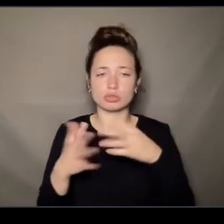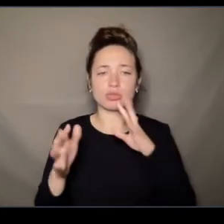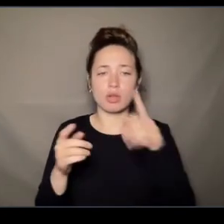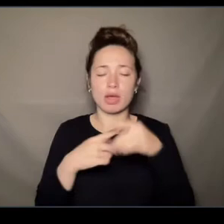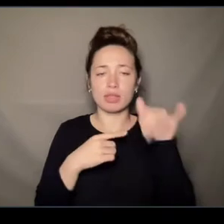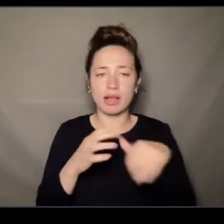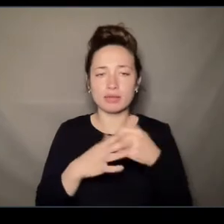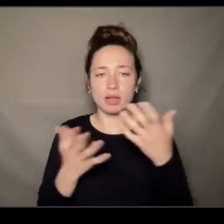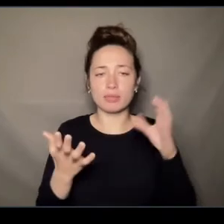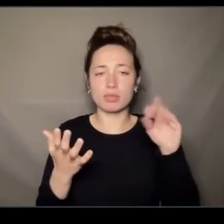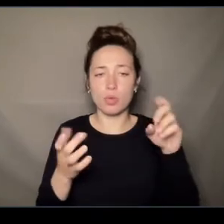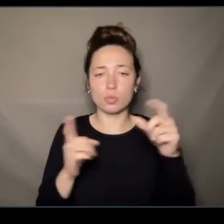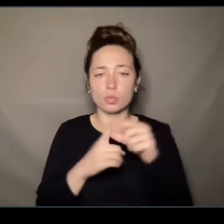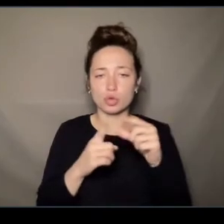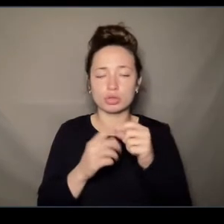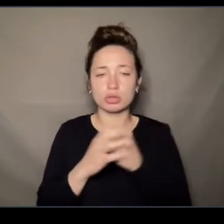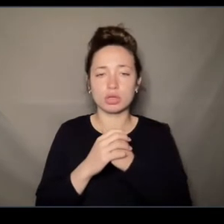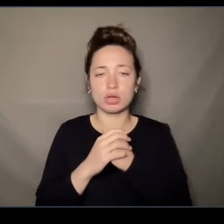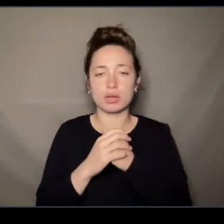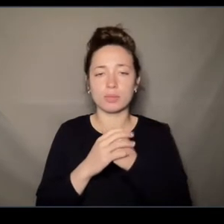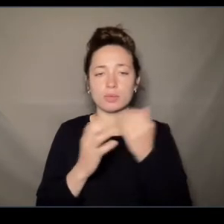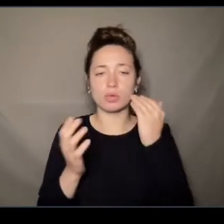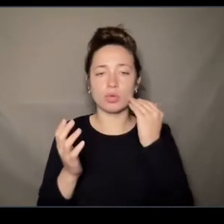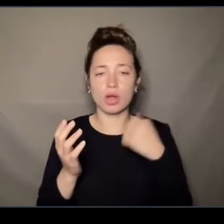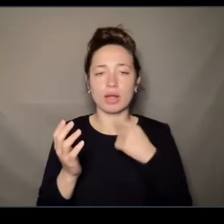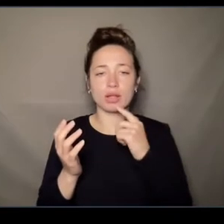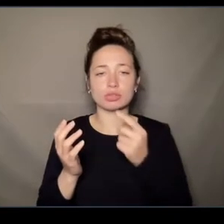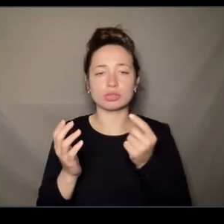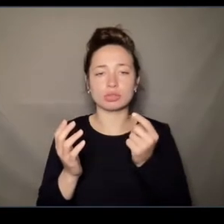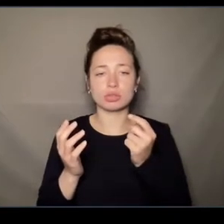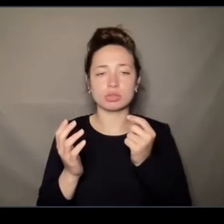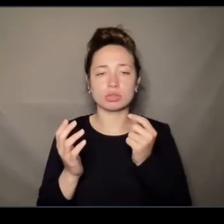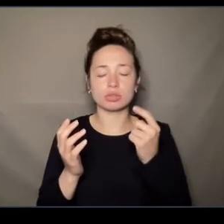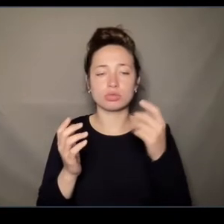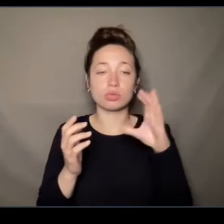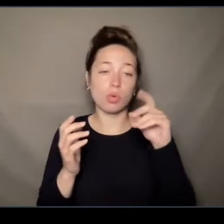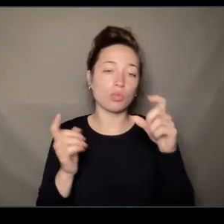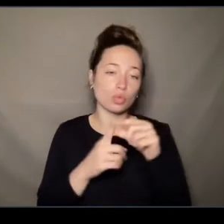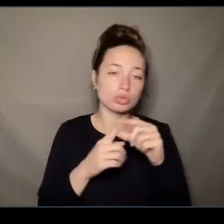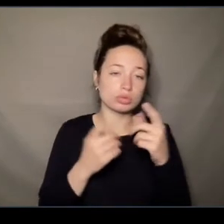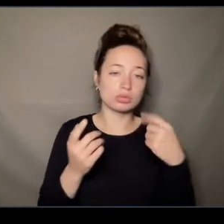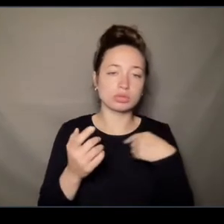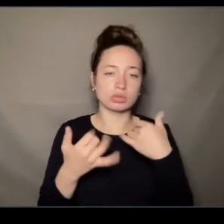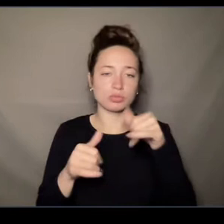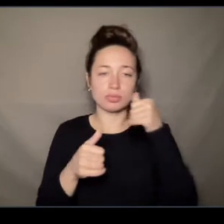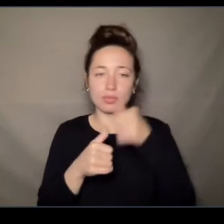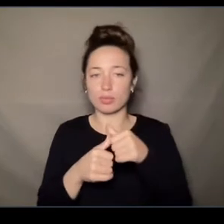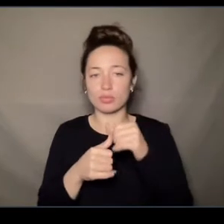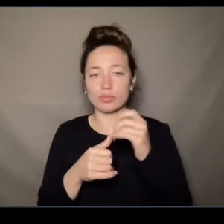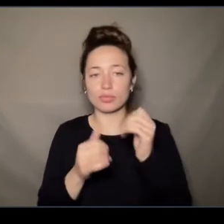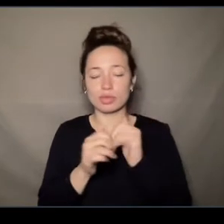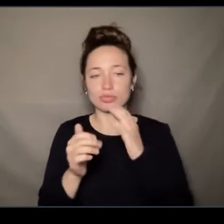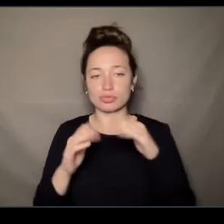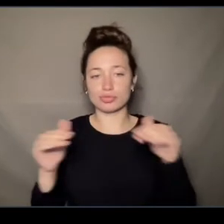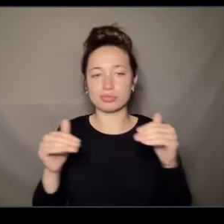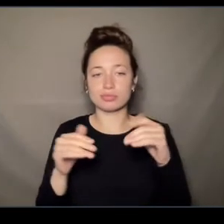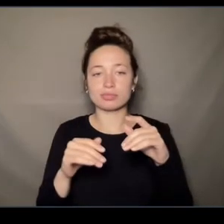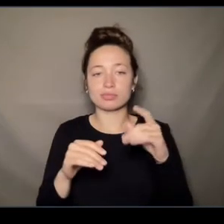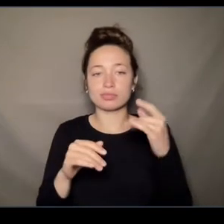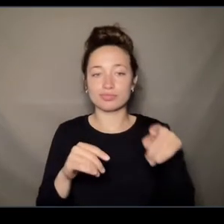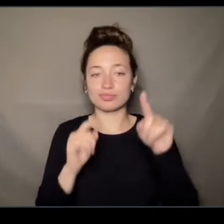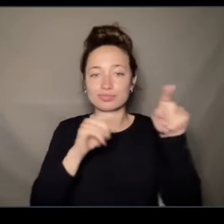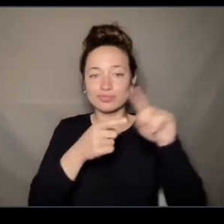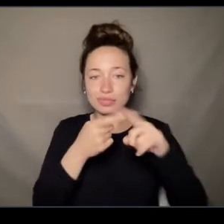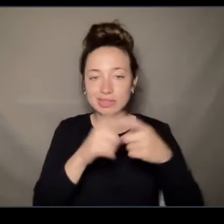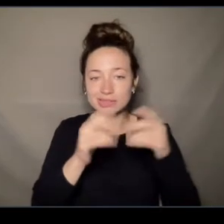bag. We talked about that, a code word. We had code words, which we still remember with our